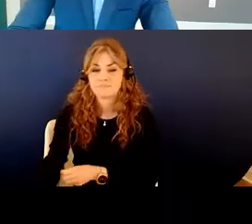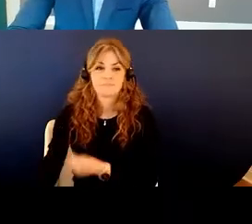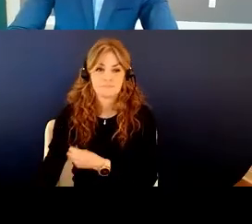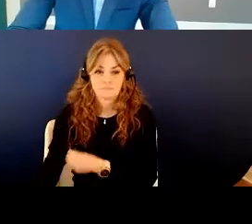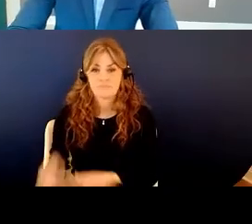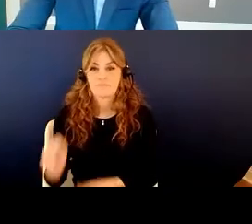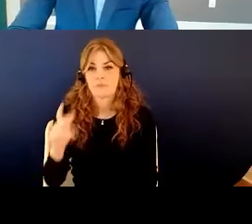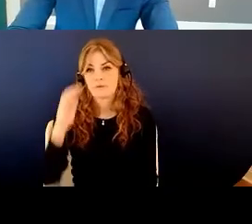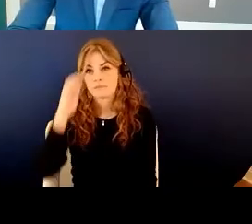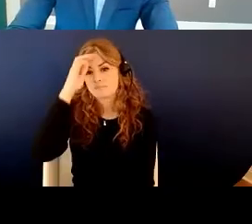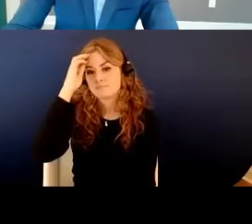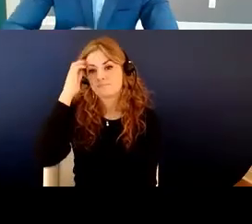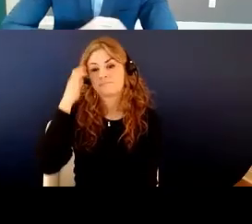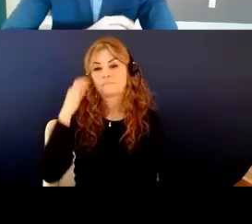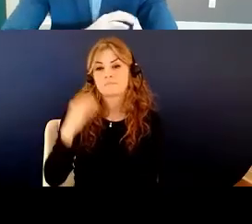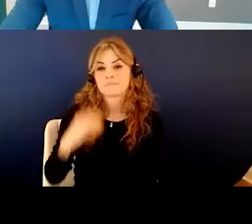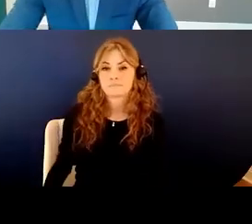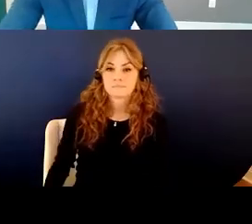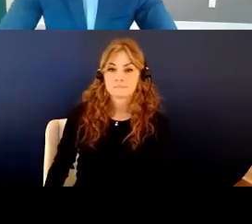Okay.